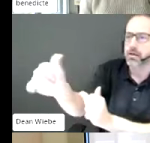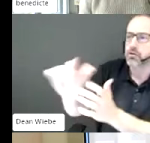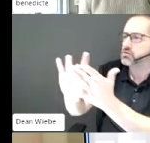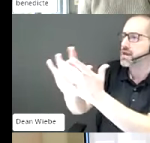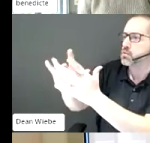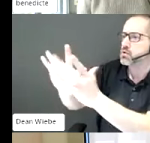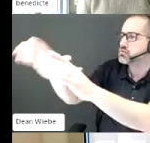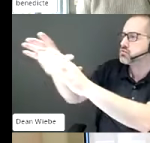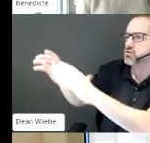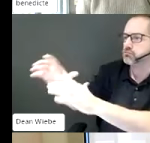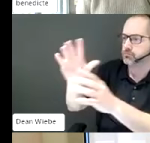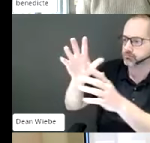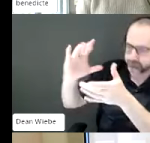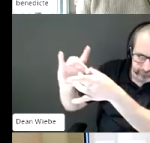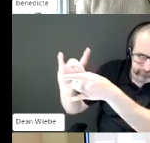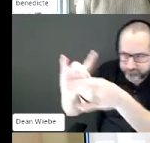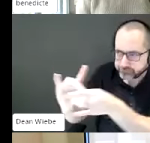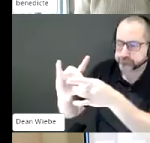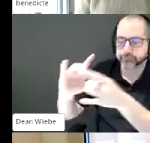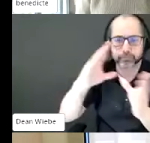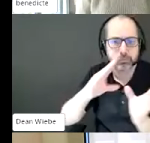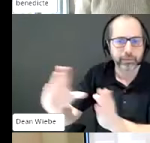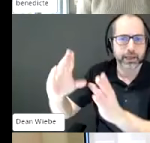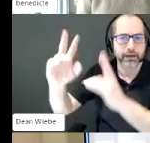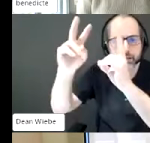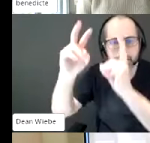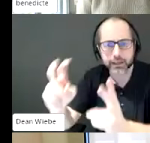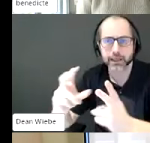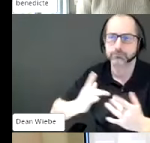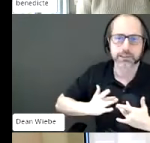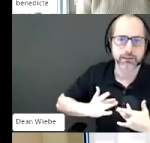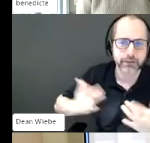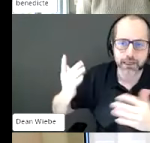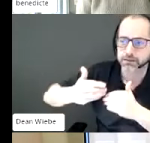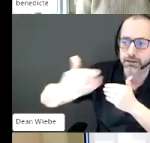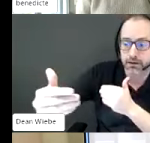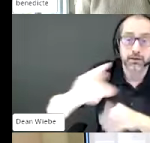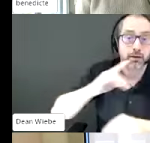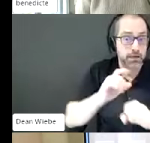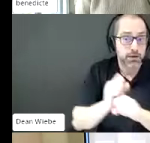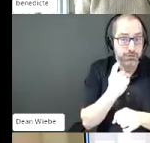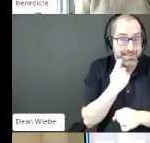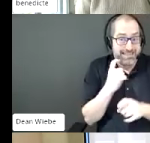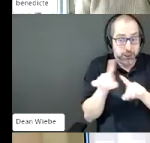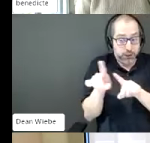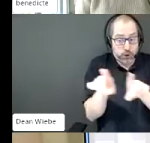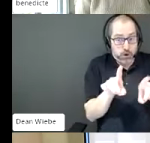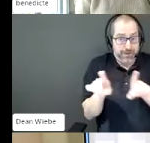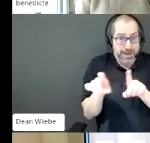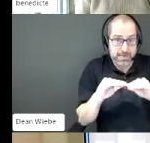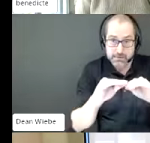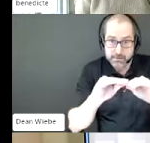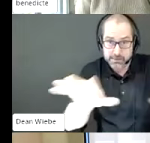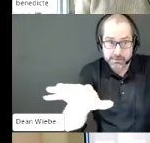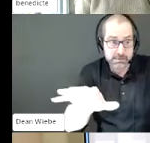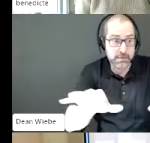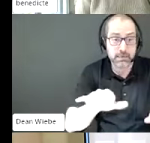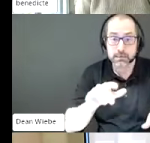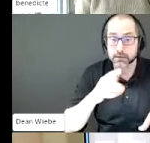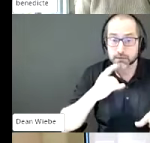our themes and upcoming events. If in fact we've sent out a survey, if you haven't had a chance or seen that, to have your input on